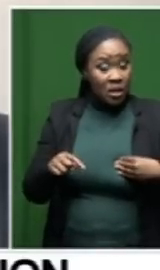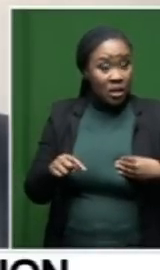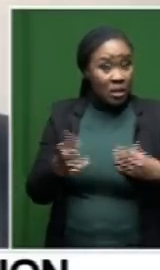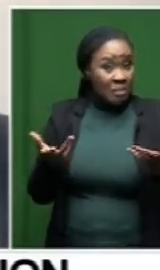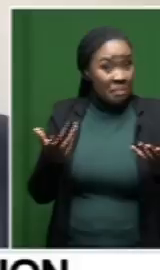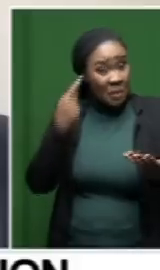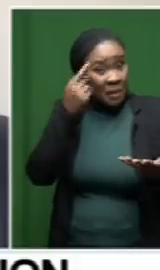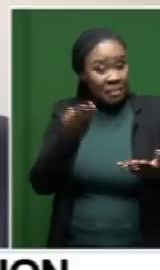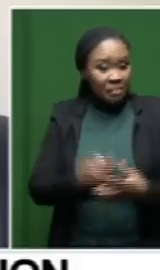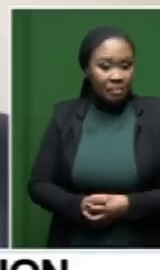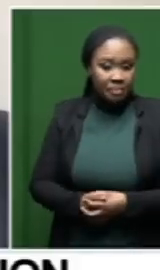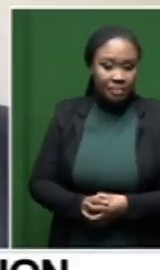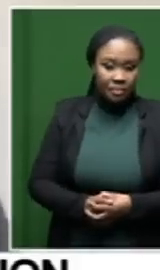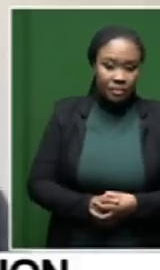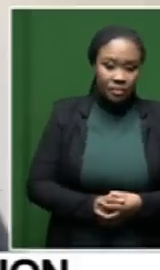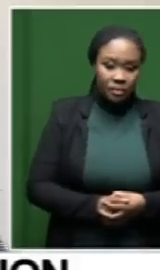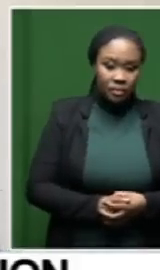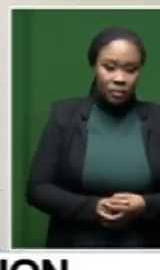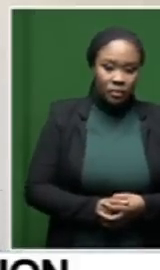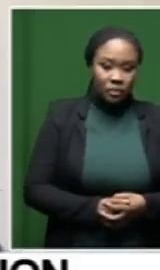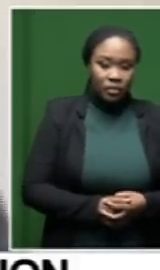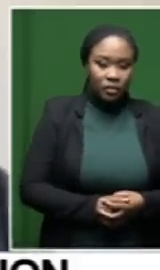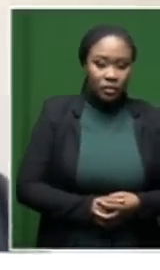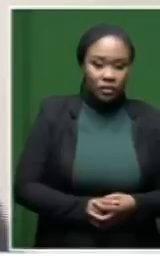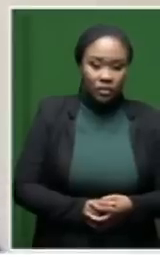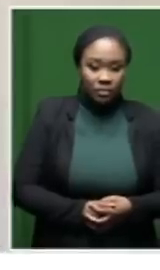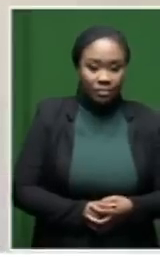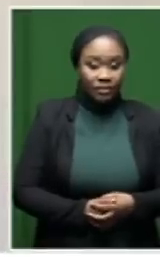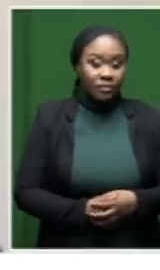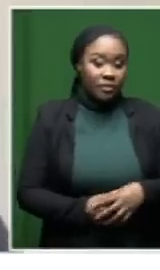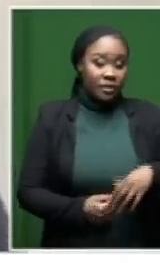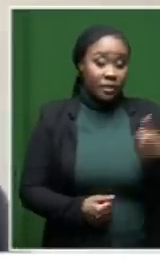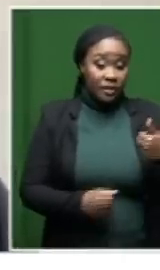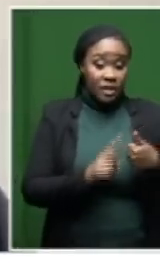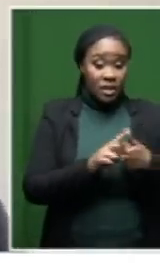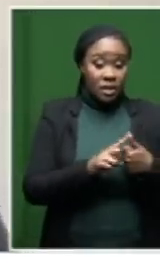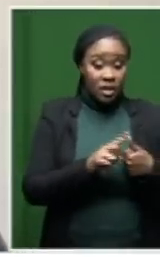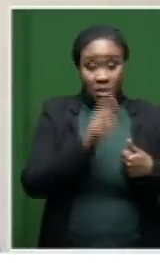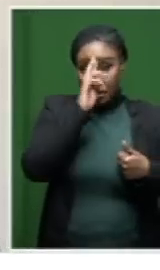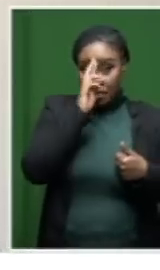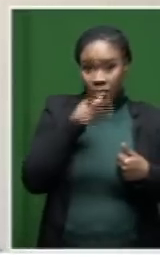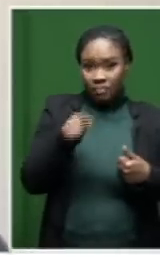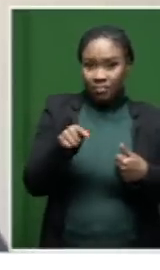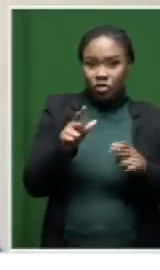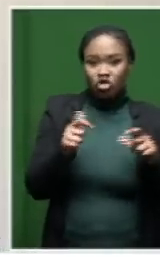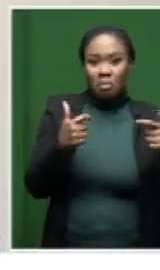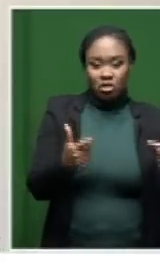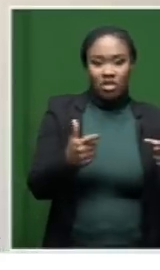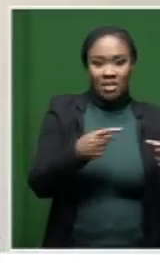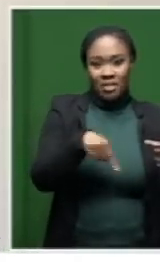for South Africans or not? Yes, I mean, firstly, if we look at the sort of history of this entire